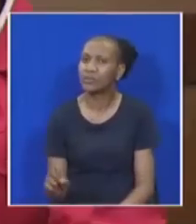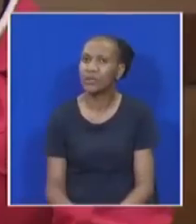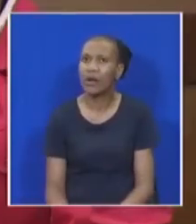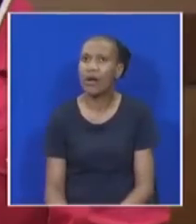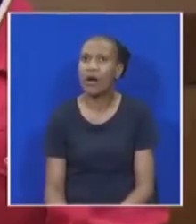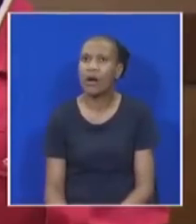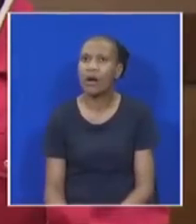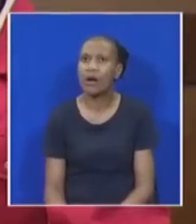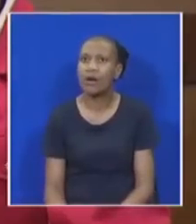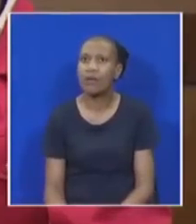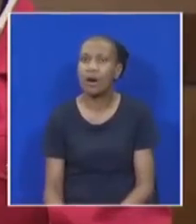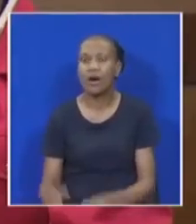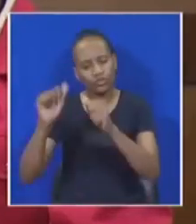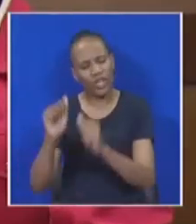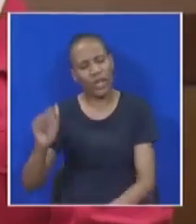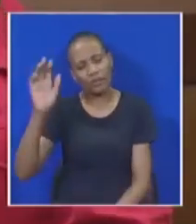Sorry, Chair.